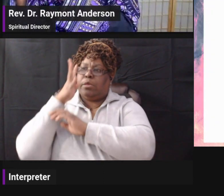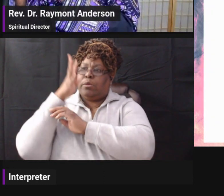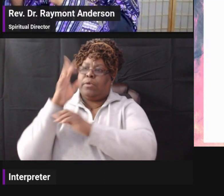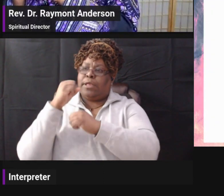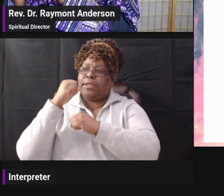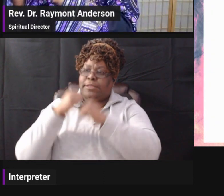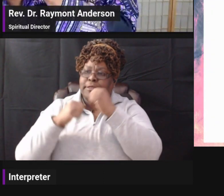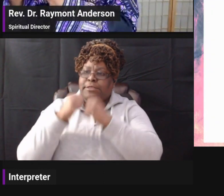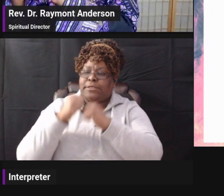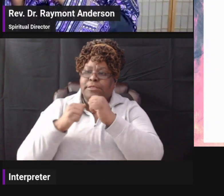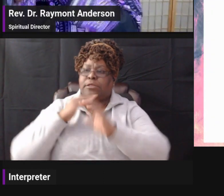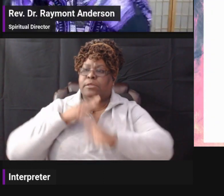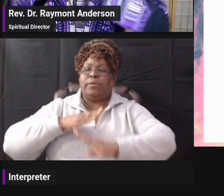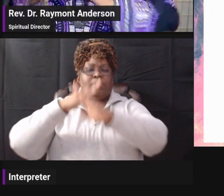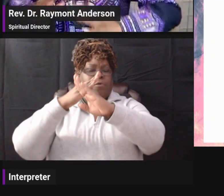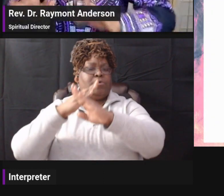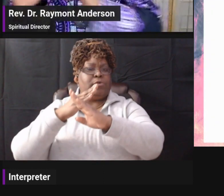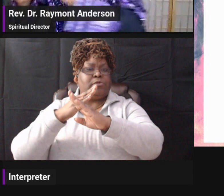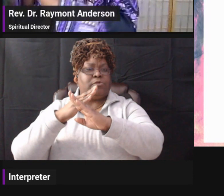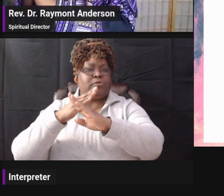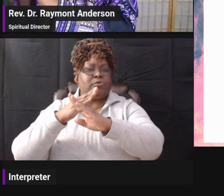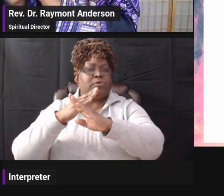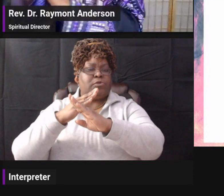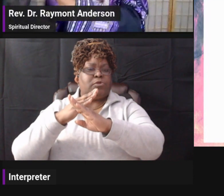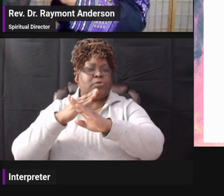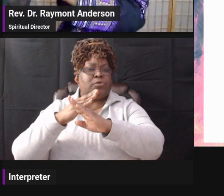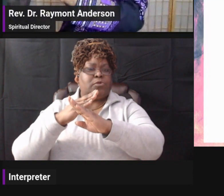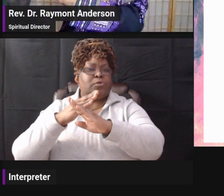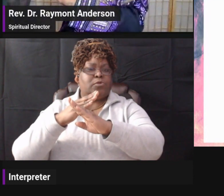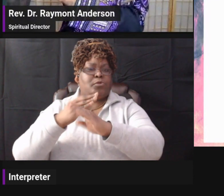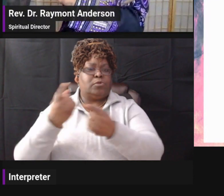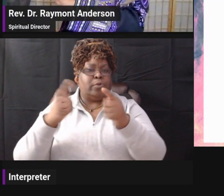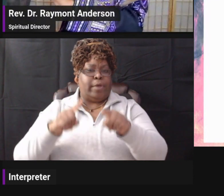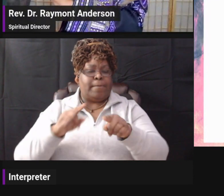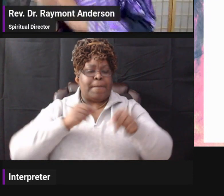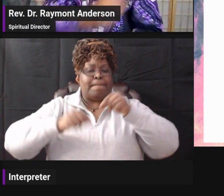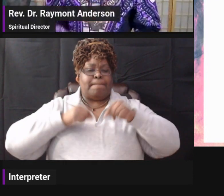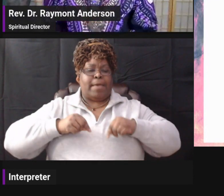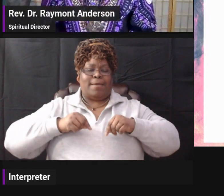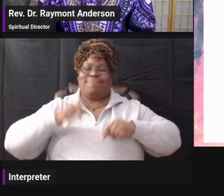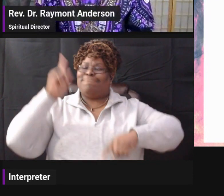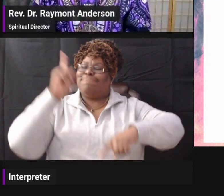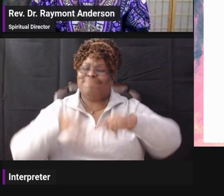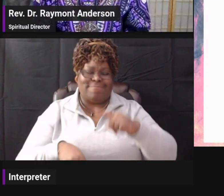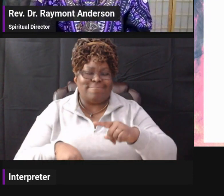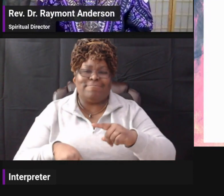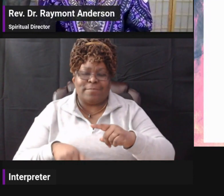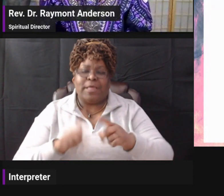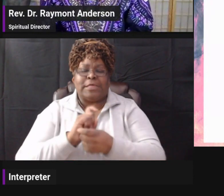do we create a system of prevention so that this doesn't end up going back to